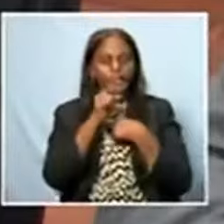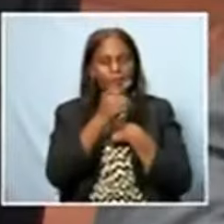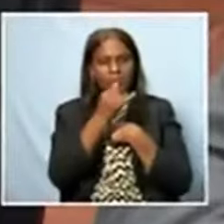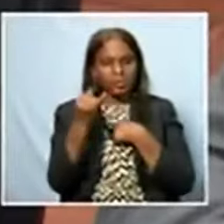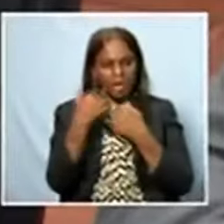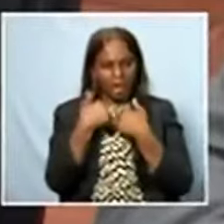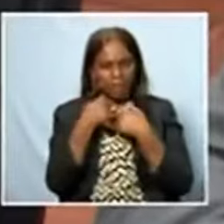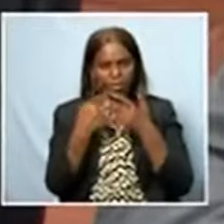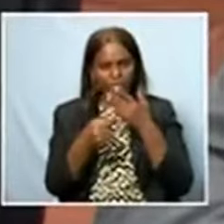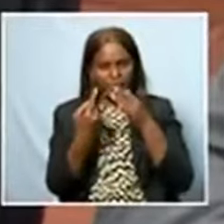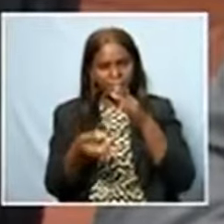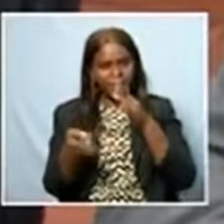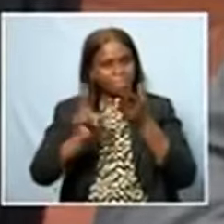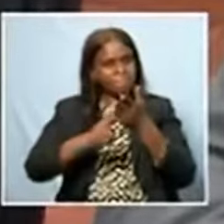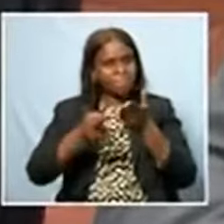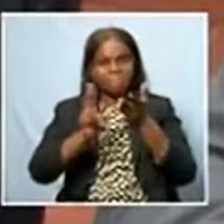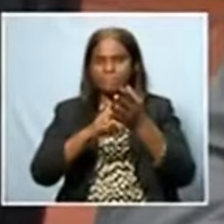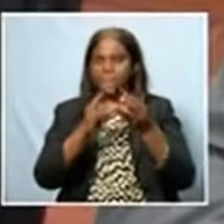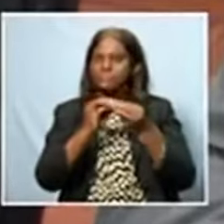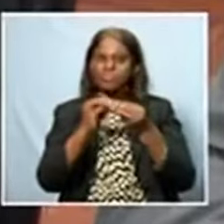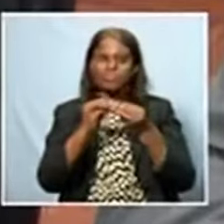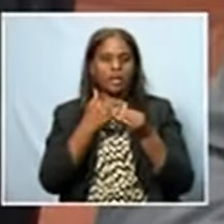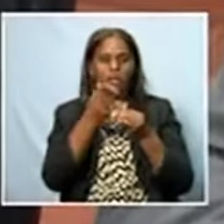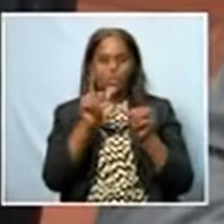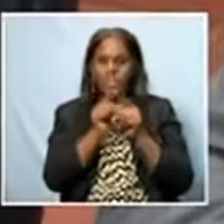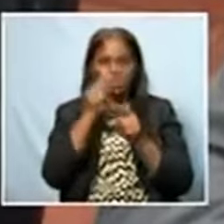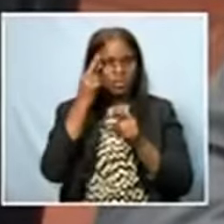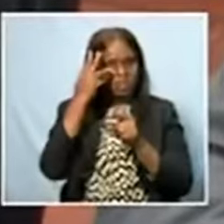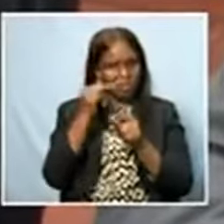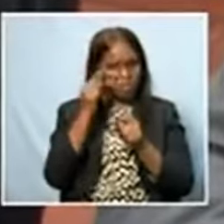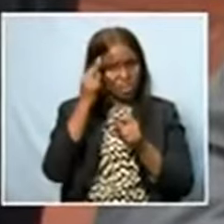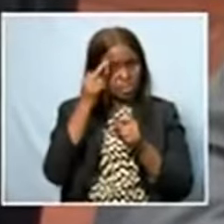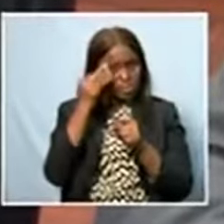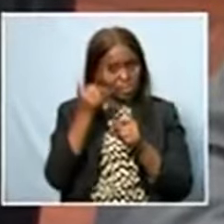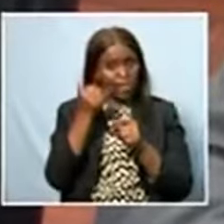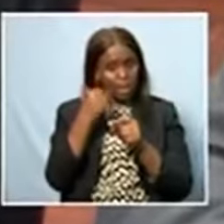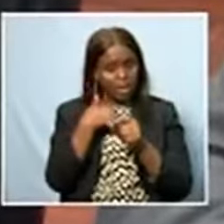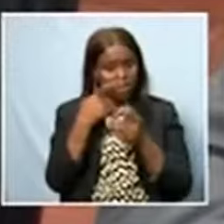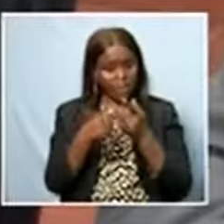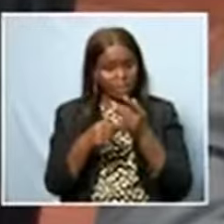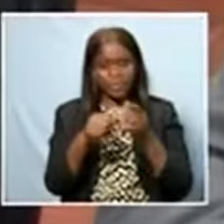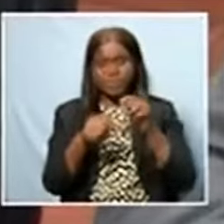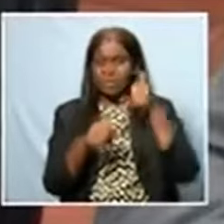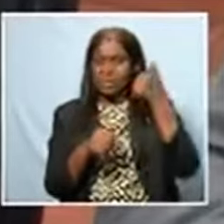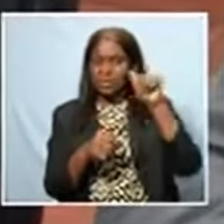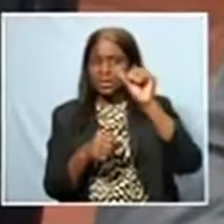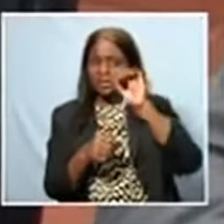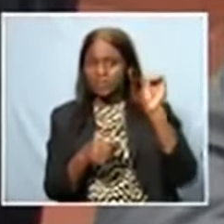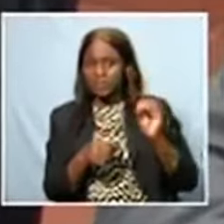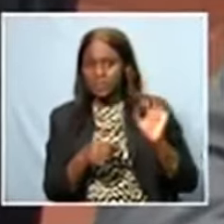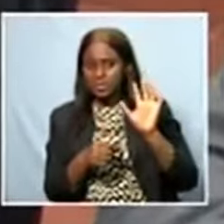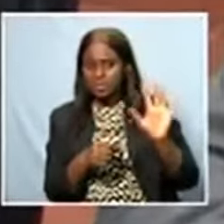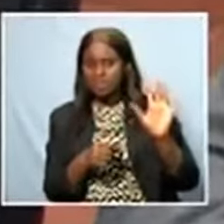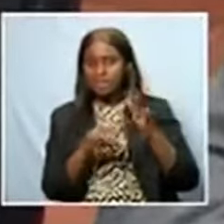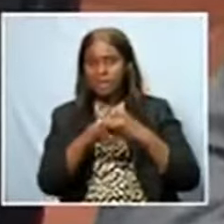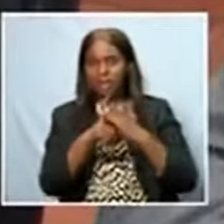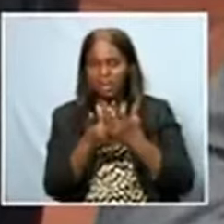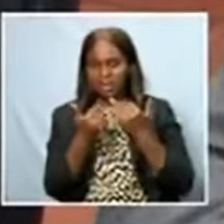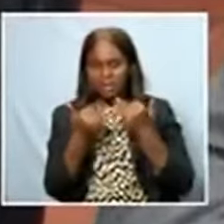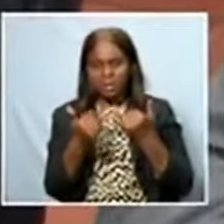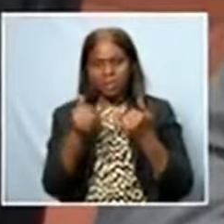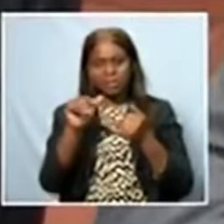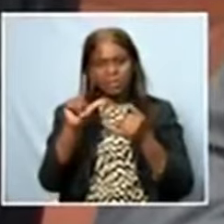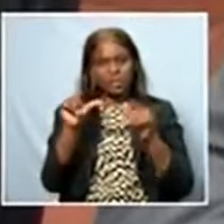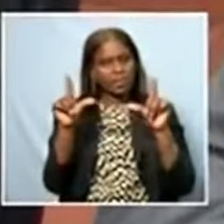been coming, it's been back and forth. And I think there's a reason why you've now moved from the 10% excise now to the